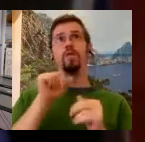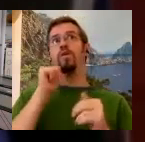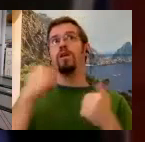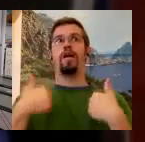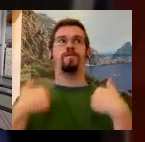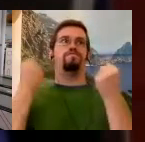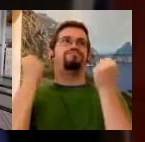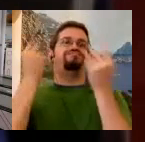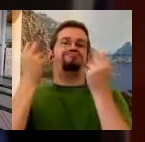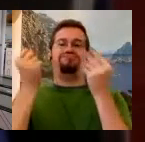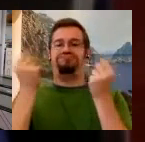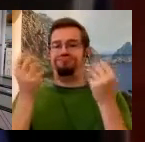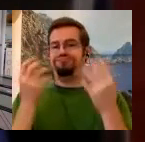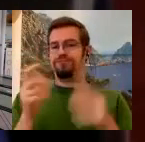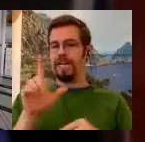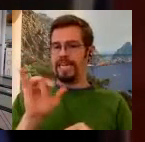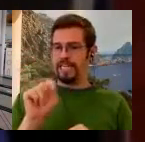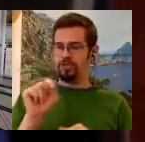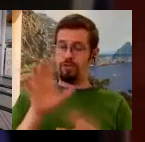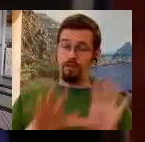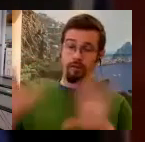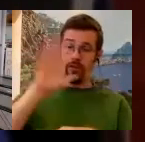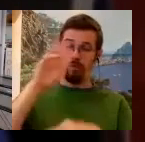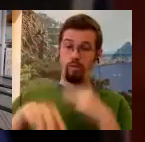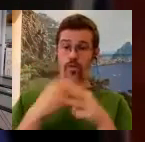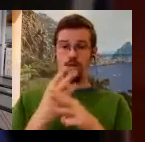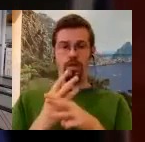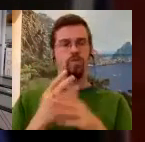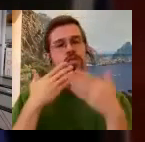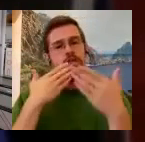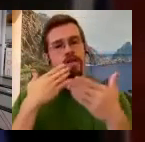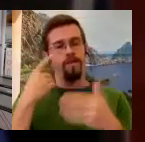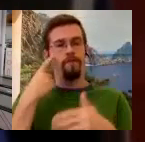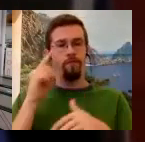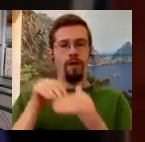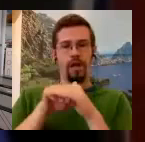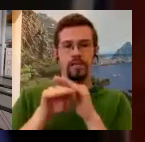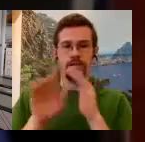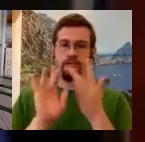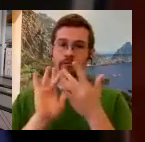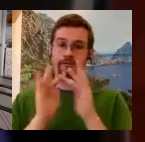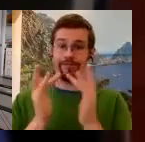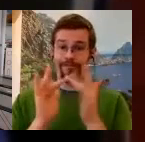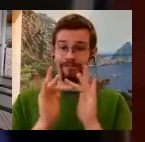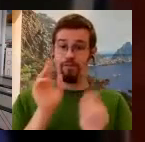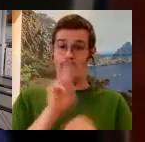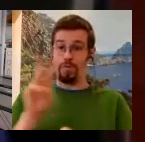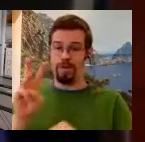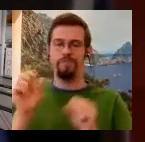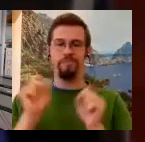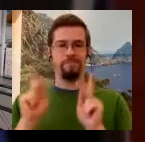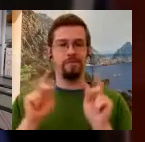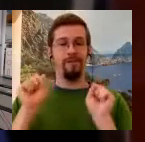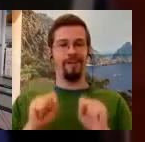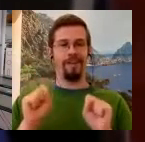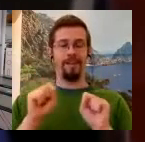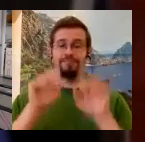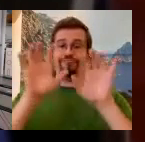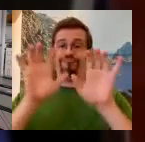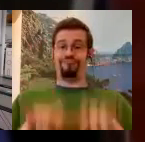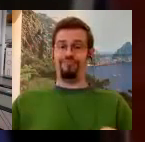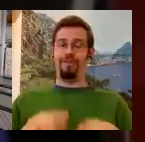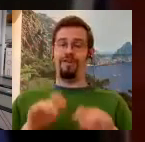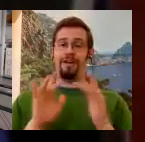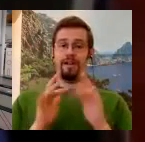thank you for bringing us to the World Wide Web so that people can write right online. Would you like to start telling us about it?